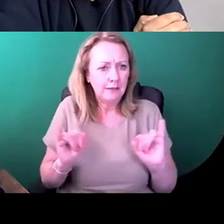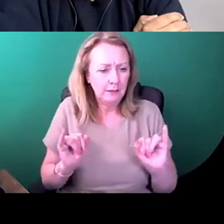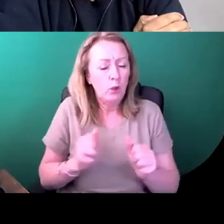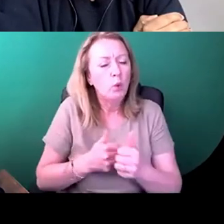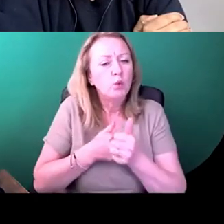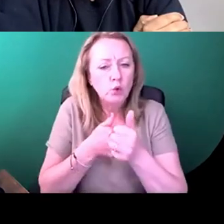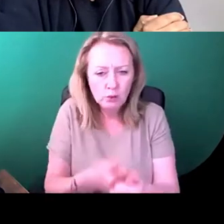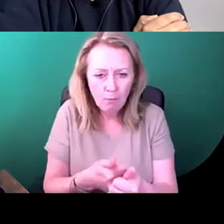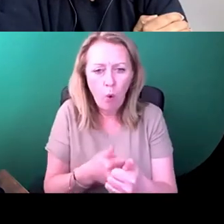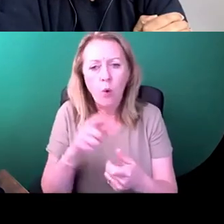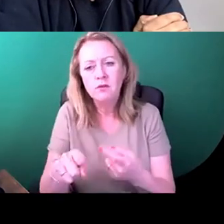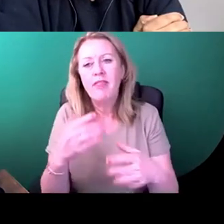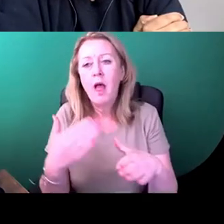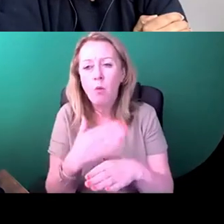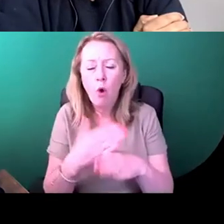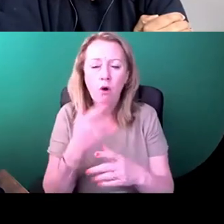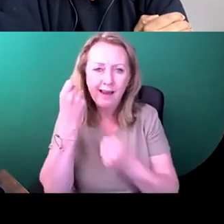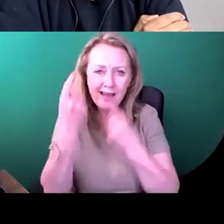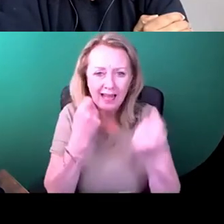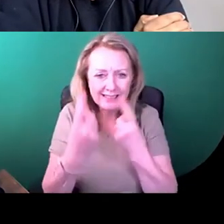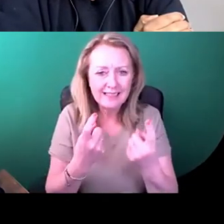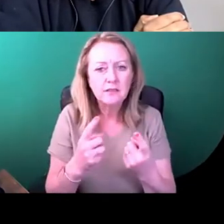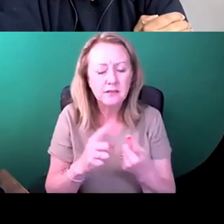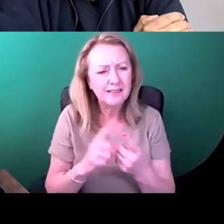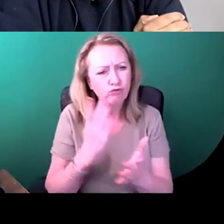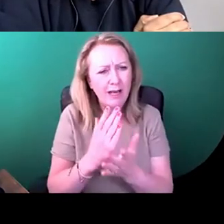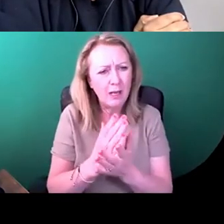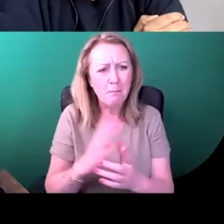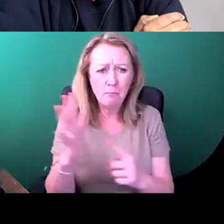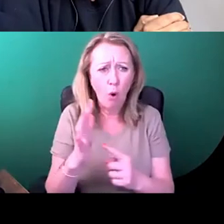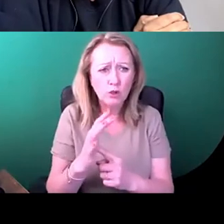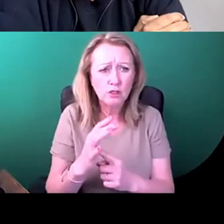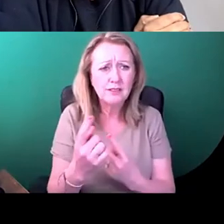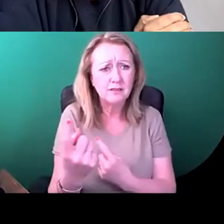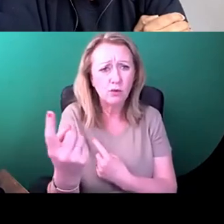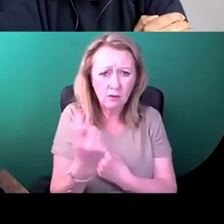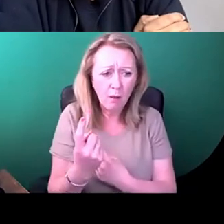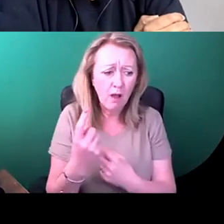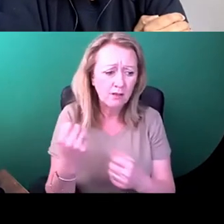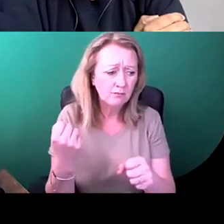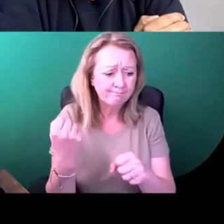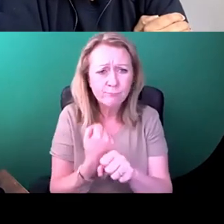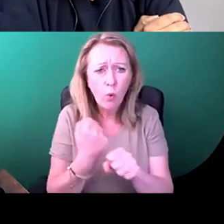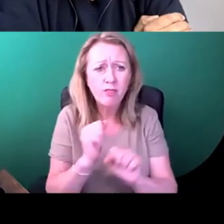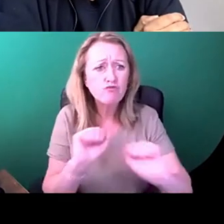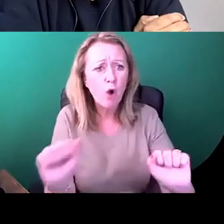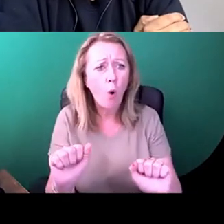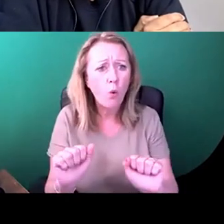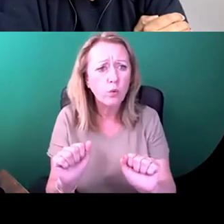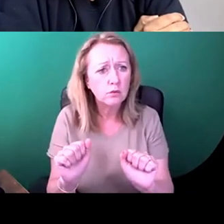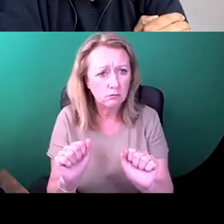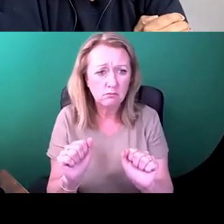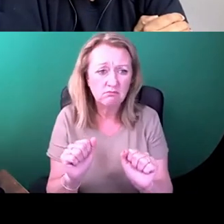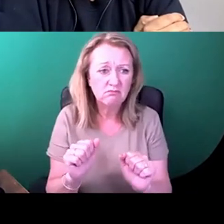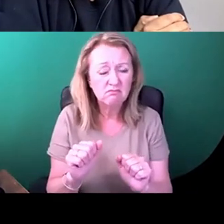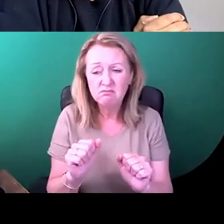curators' voices, ideas and work to come forward is important to do on their own terms. The process also requires an organisation